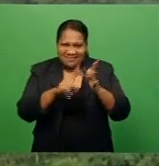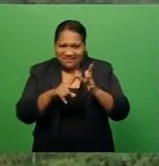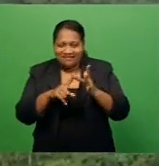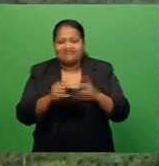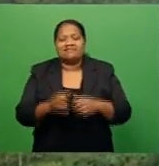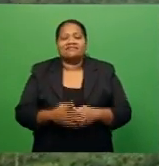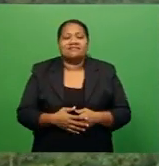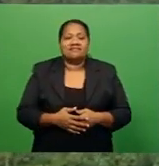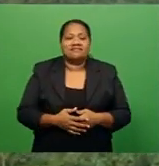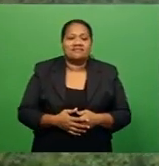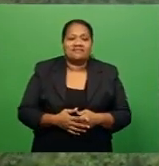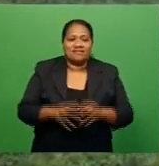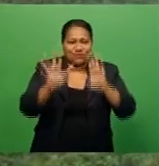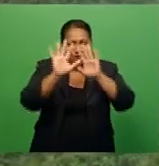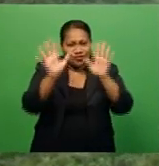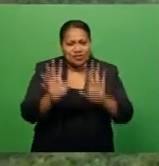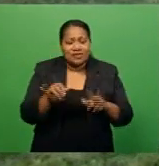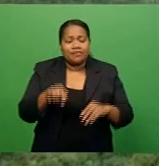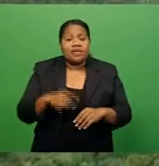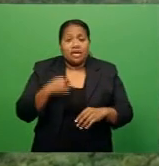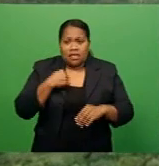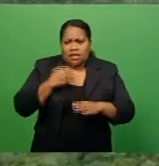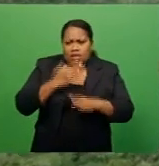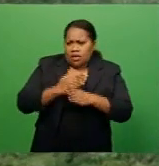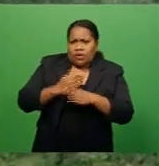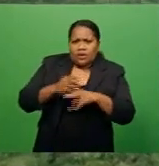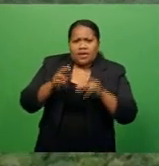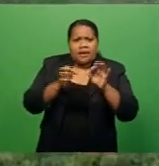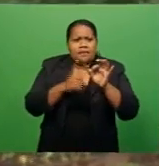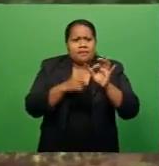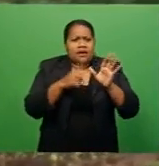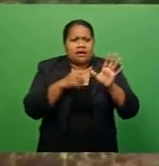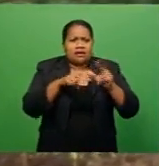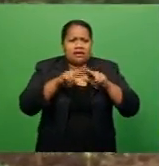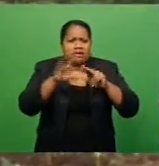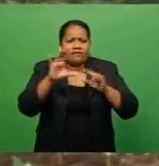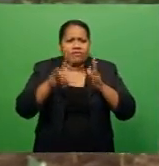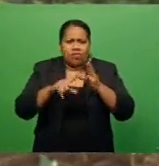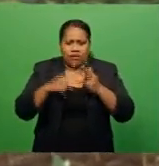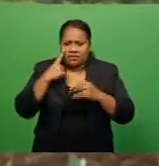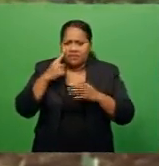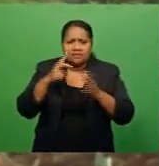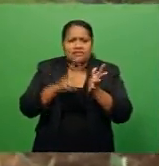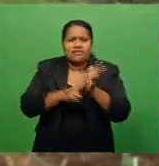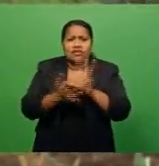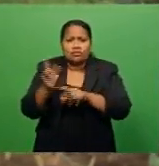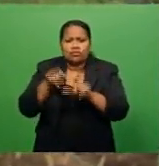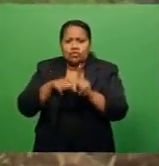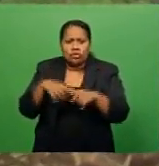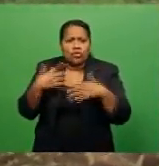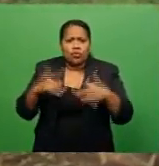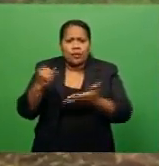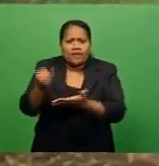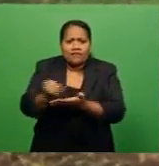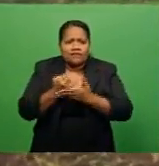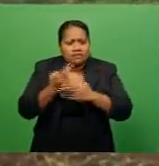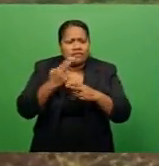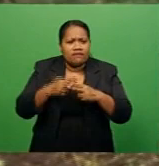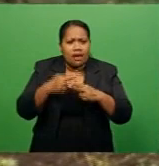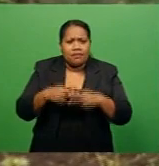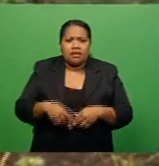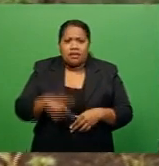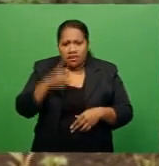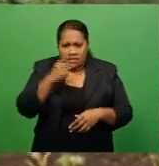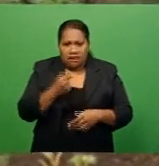While working at PEFCO, I saw how village youth invest in kaba farming, and they can earn over $1,000 a